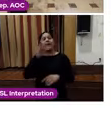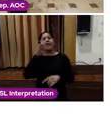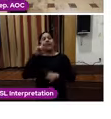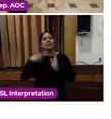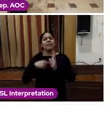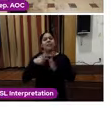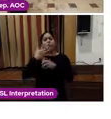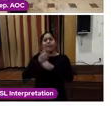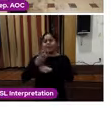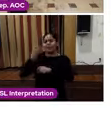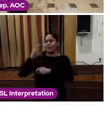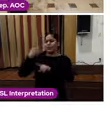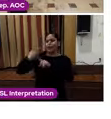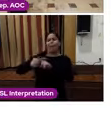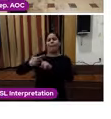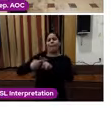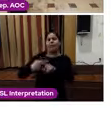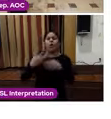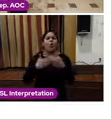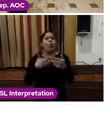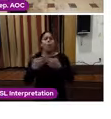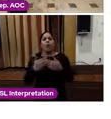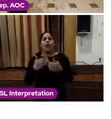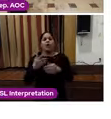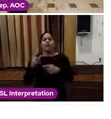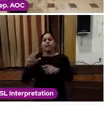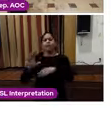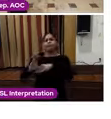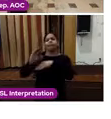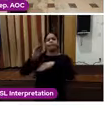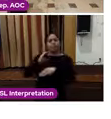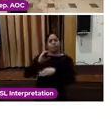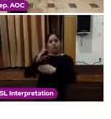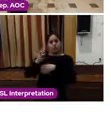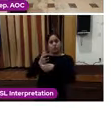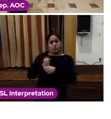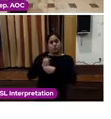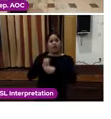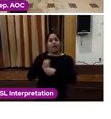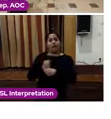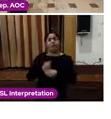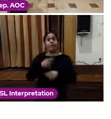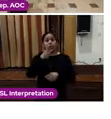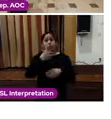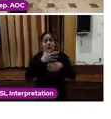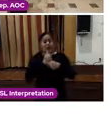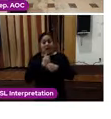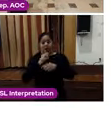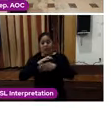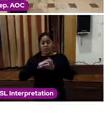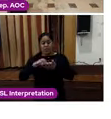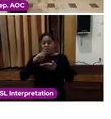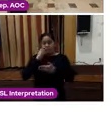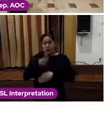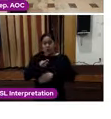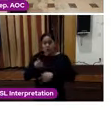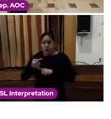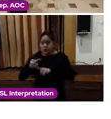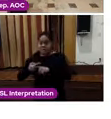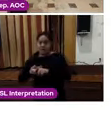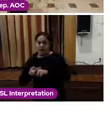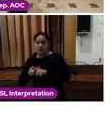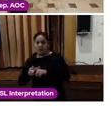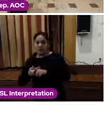month, whatever amount that you were receiving for your children, you may have gotten that check for a couple of months,